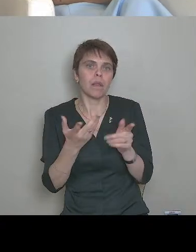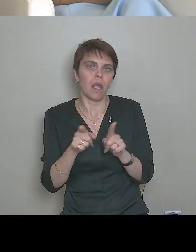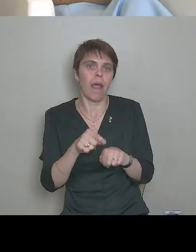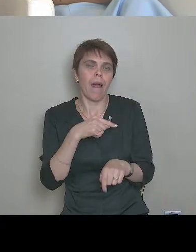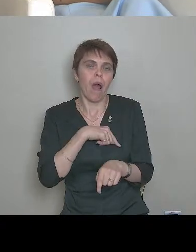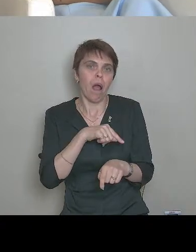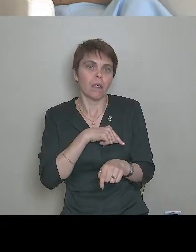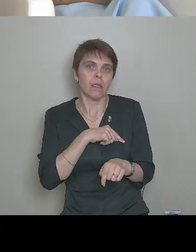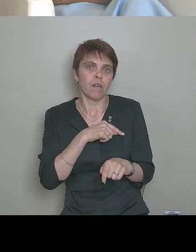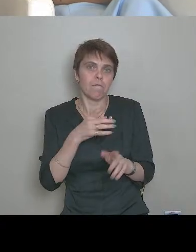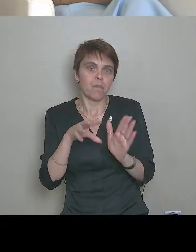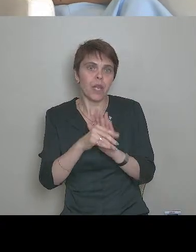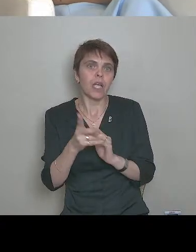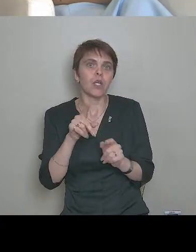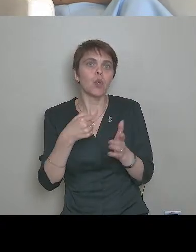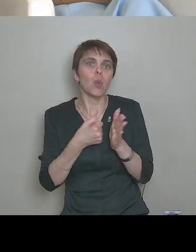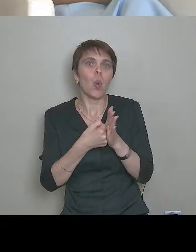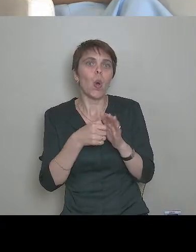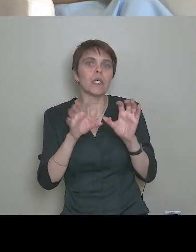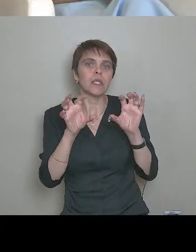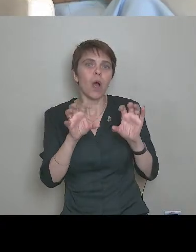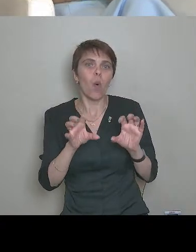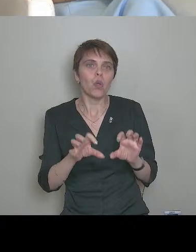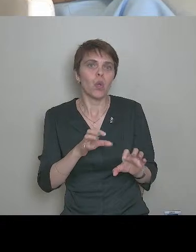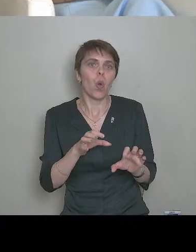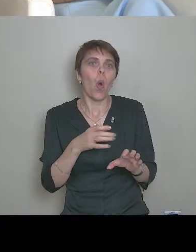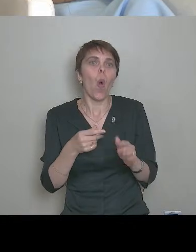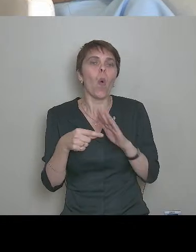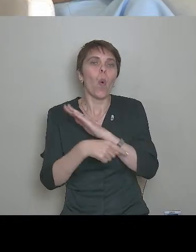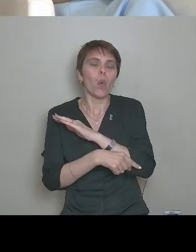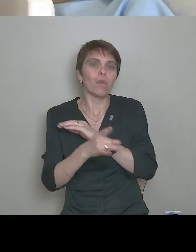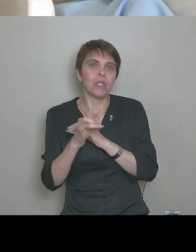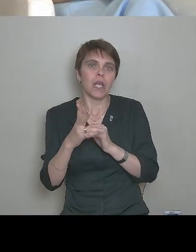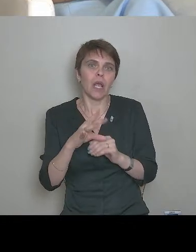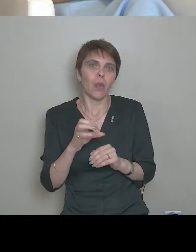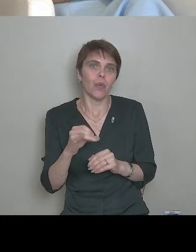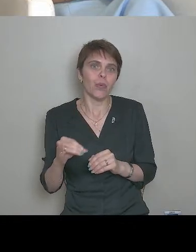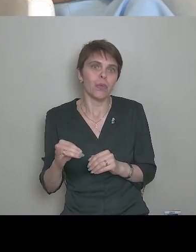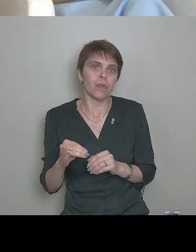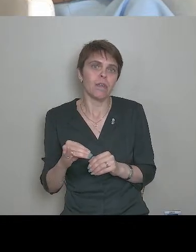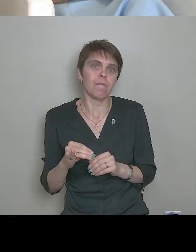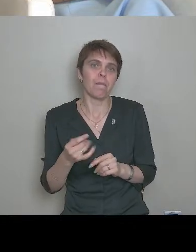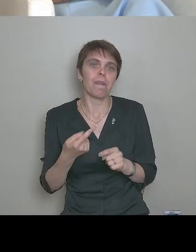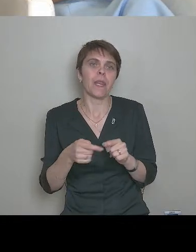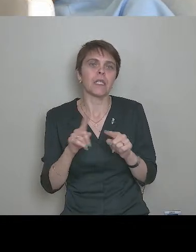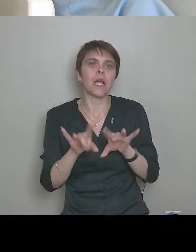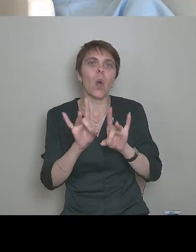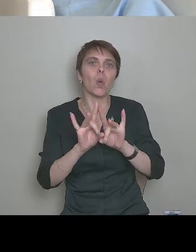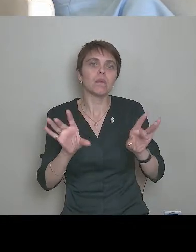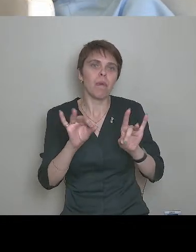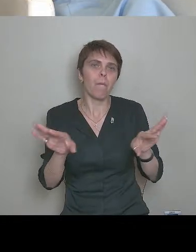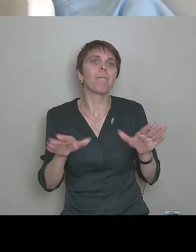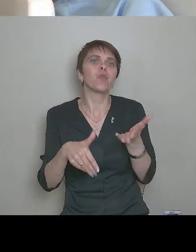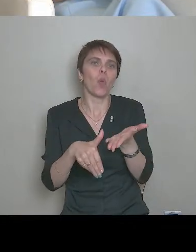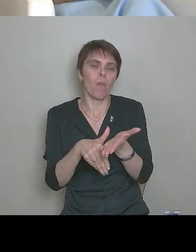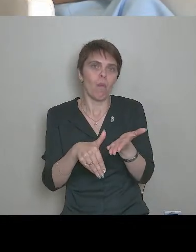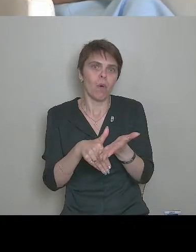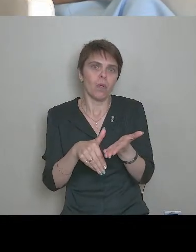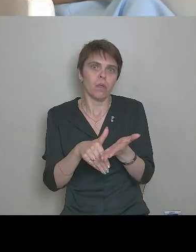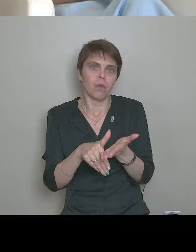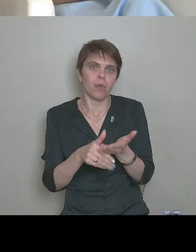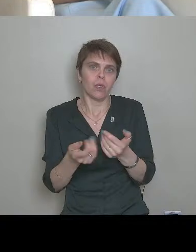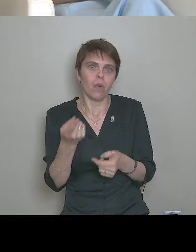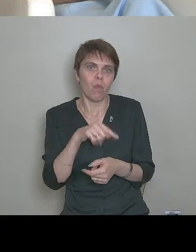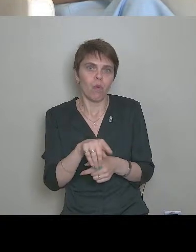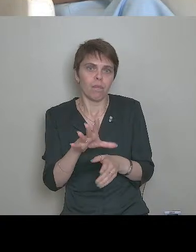and it has a blanket character, and it coincides with the law of Ukraine of preventing corruption. But